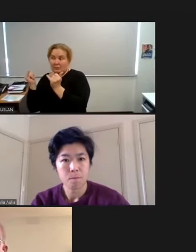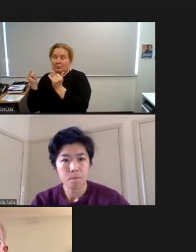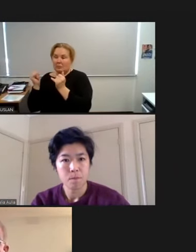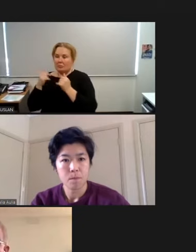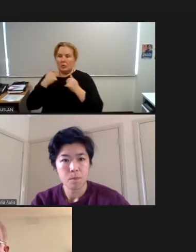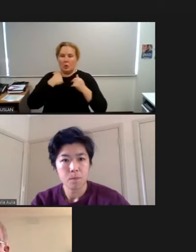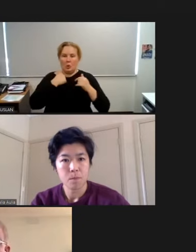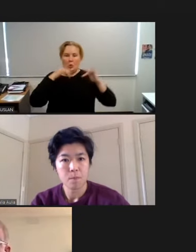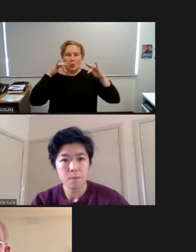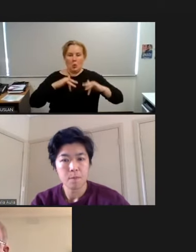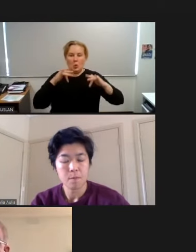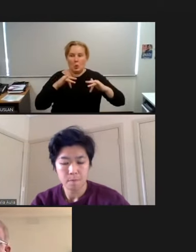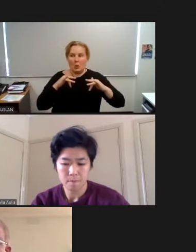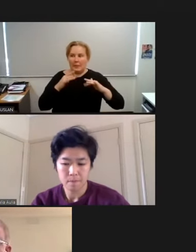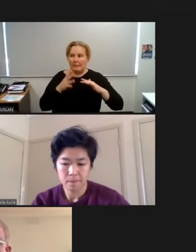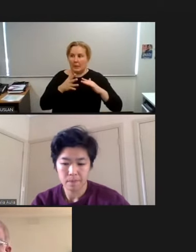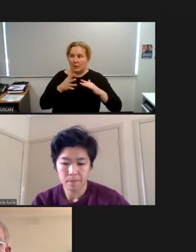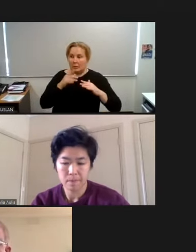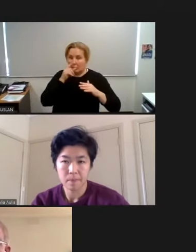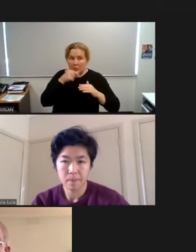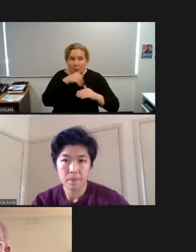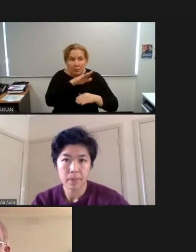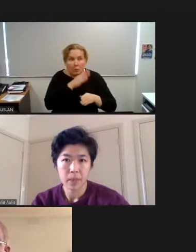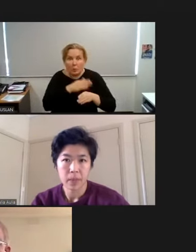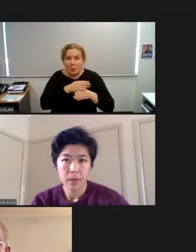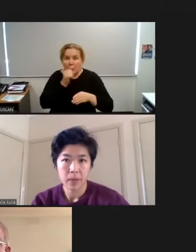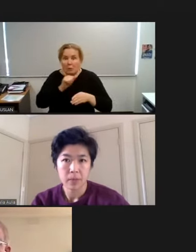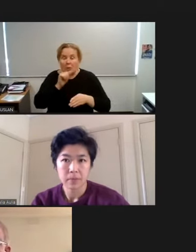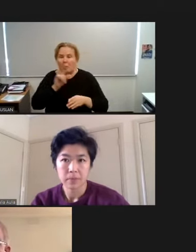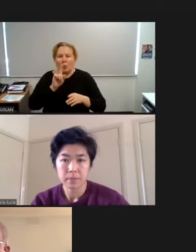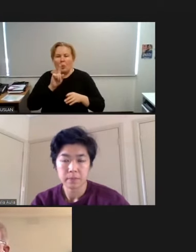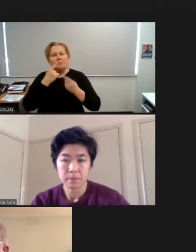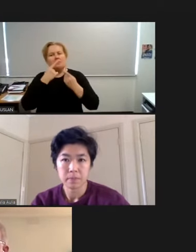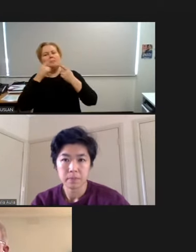the health office giving around these?